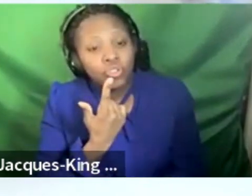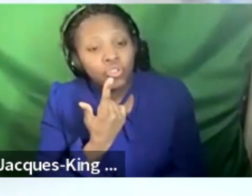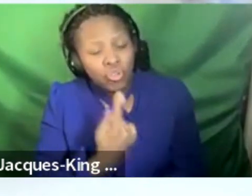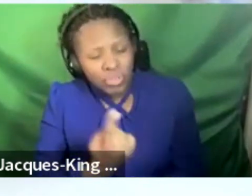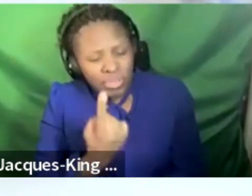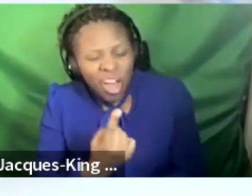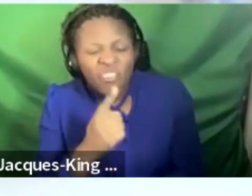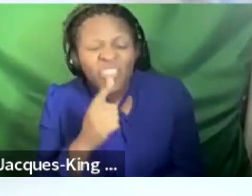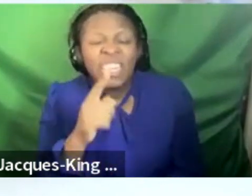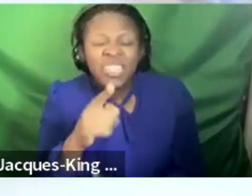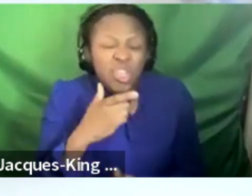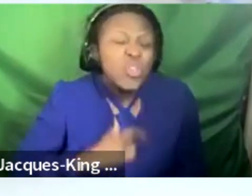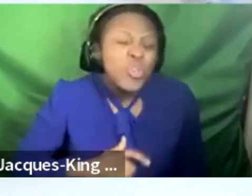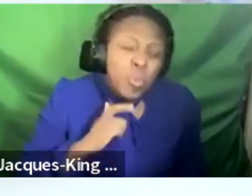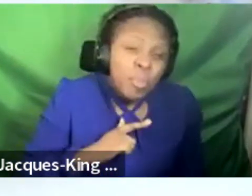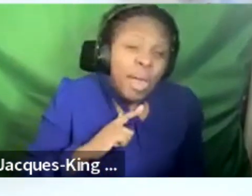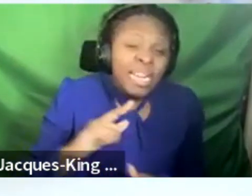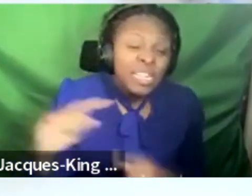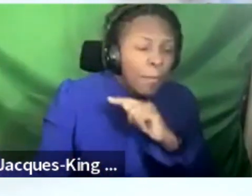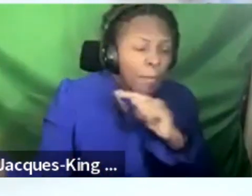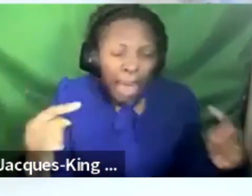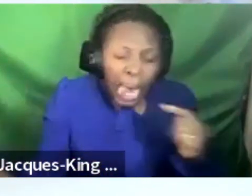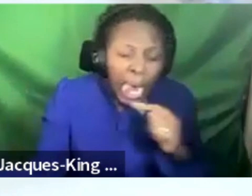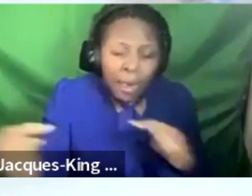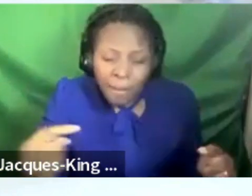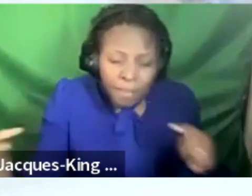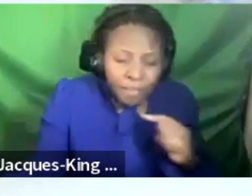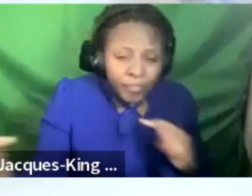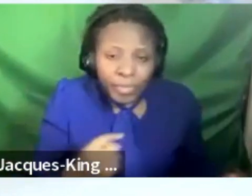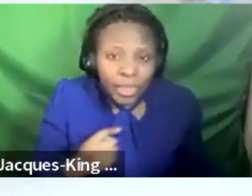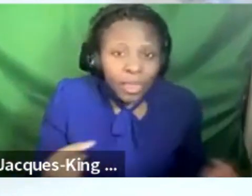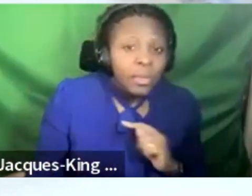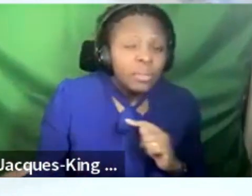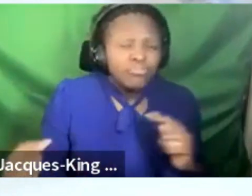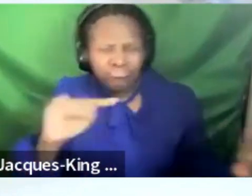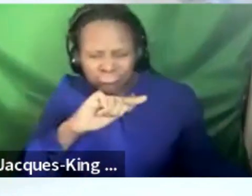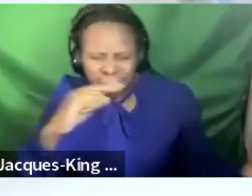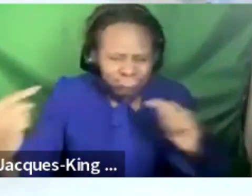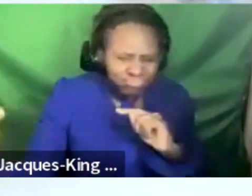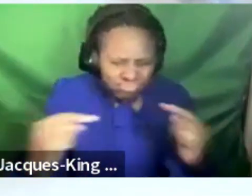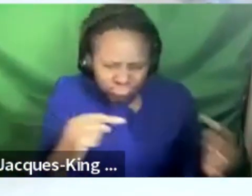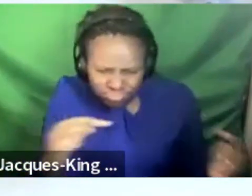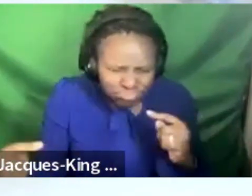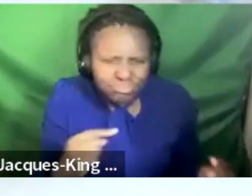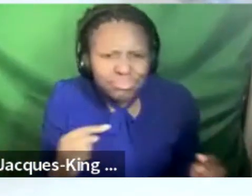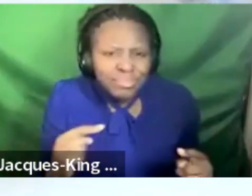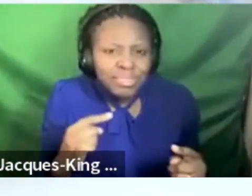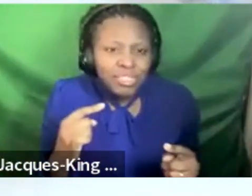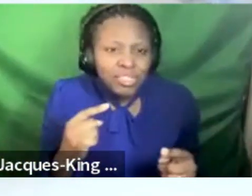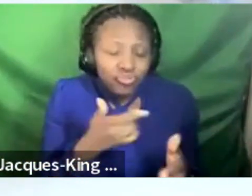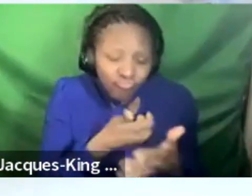a series of battles to be the best you possibly can be. And a series of baffling